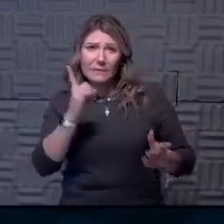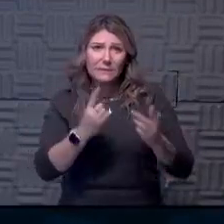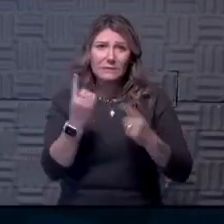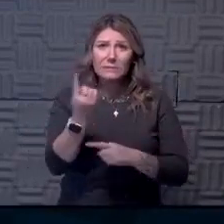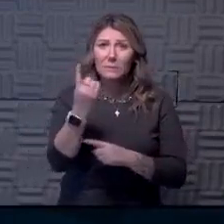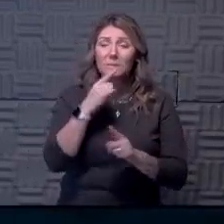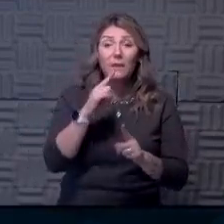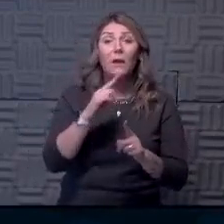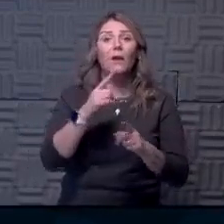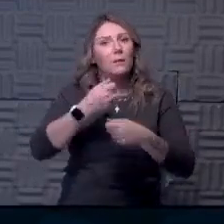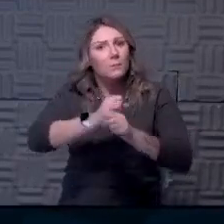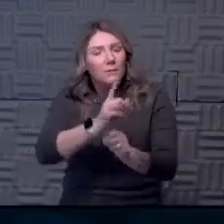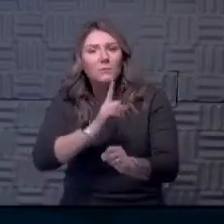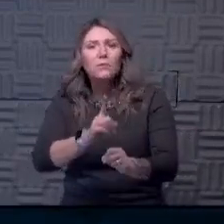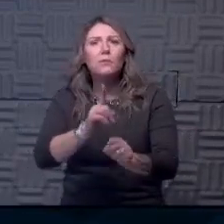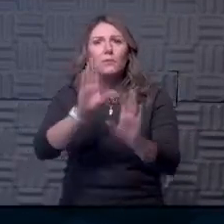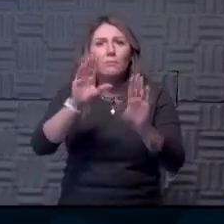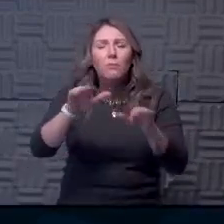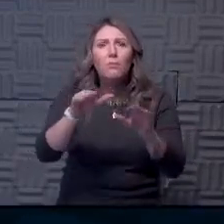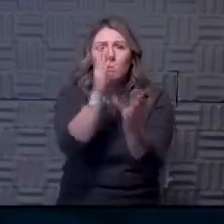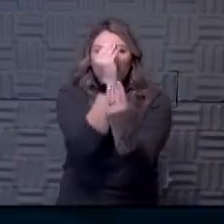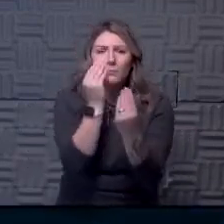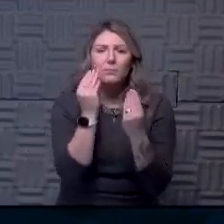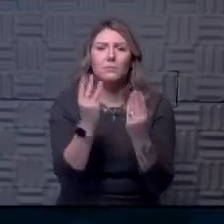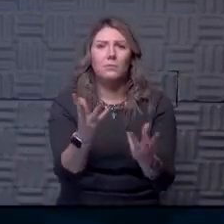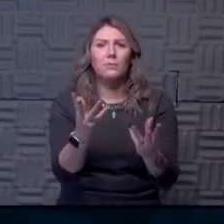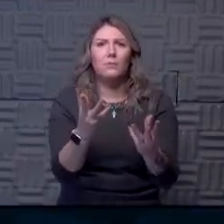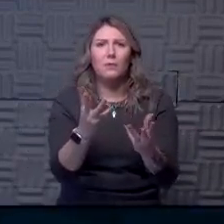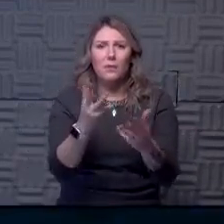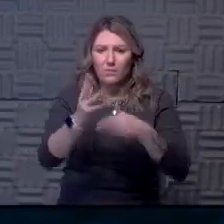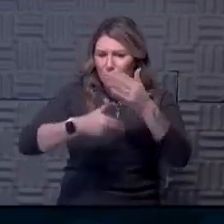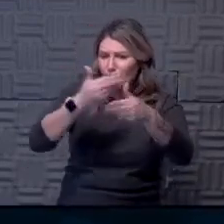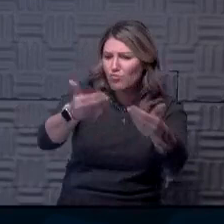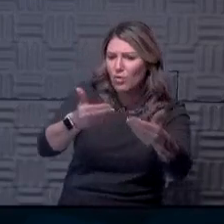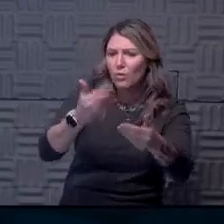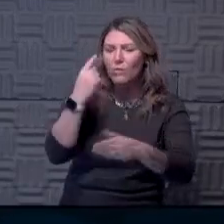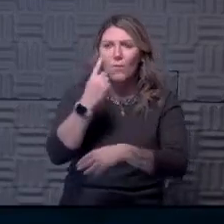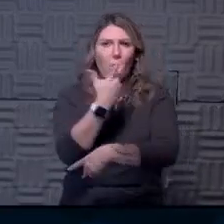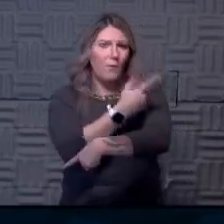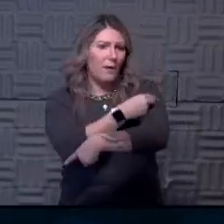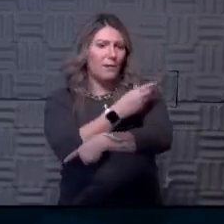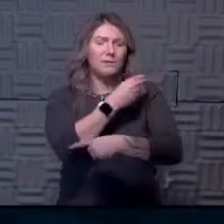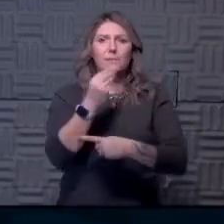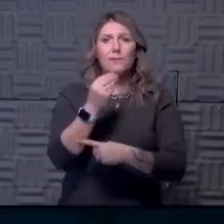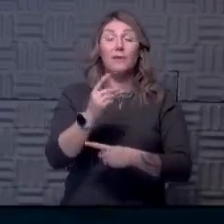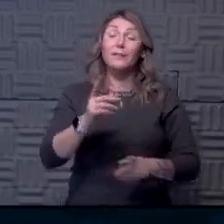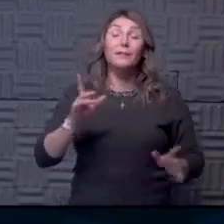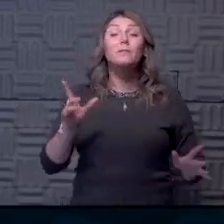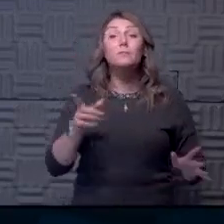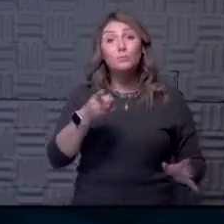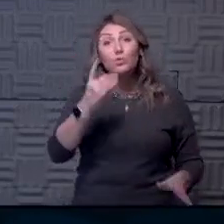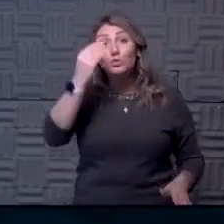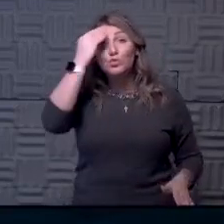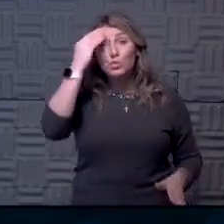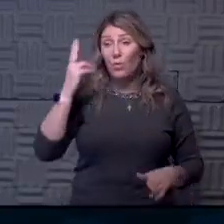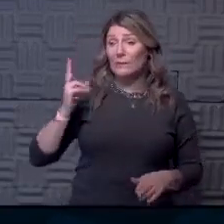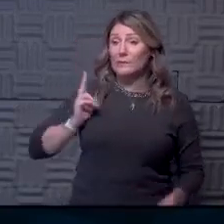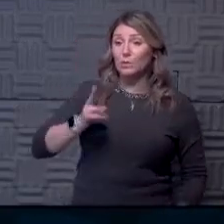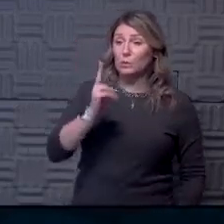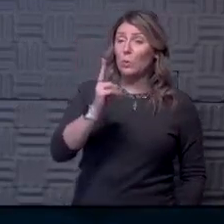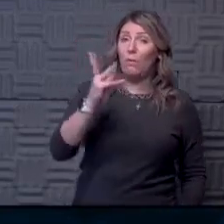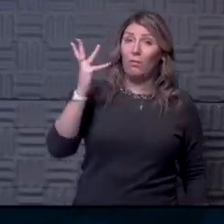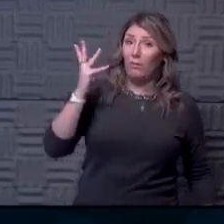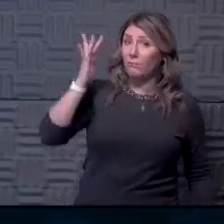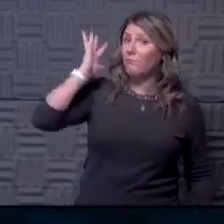them what the process was for the vaccine and that, like, and historically in some of